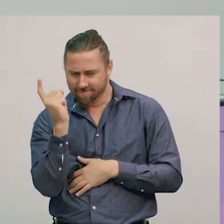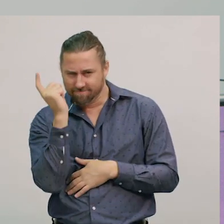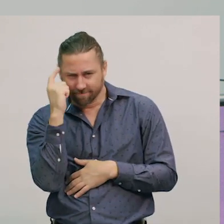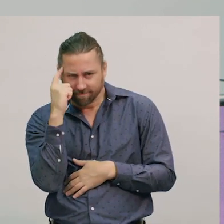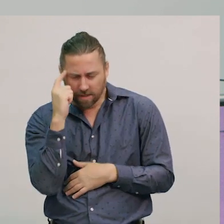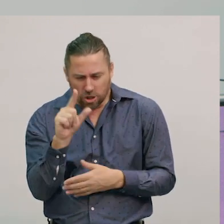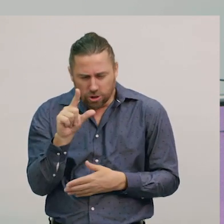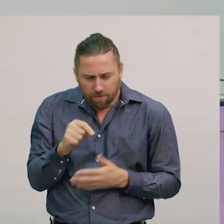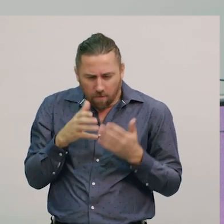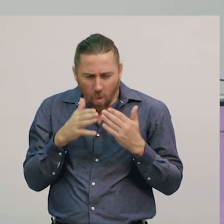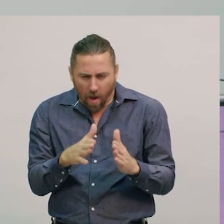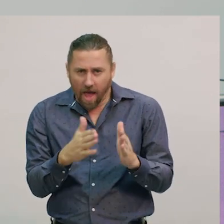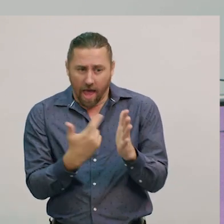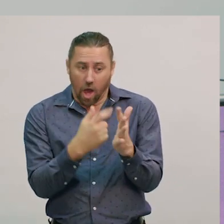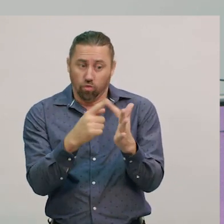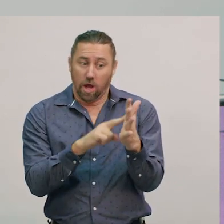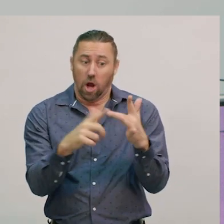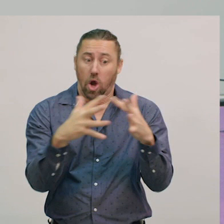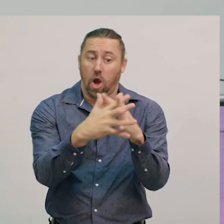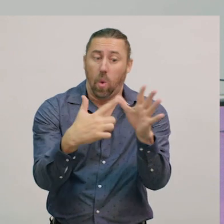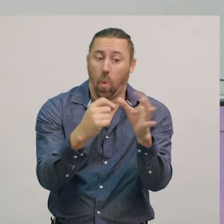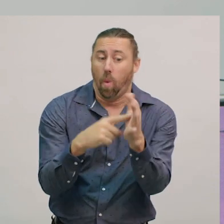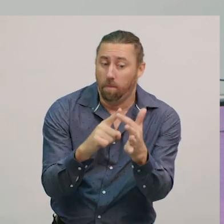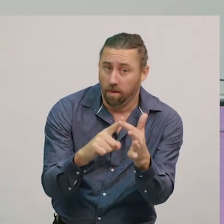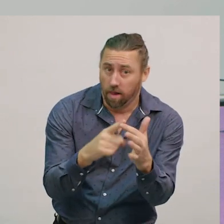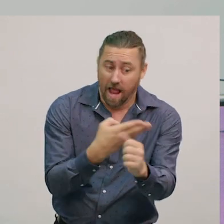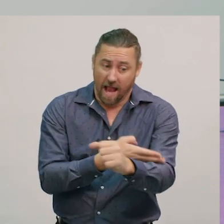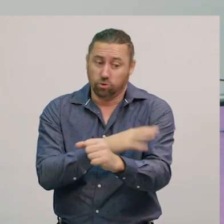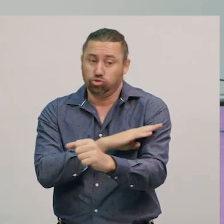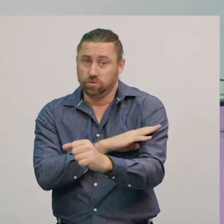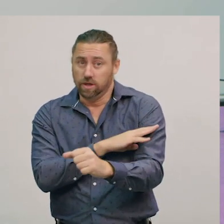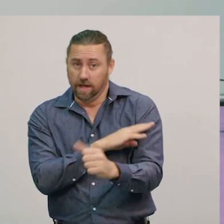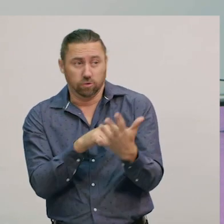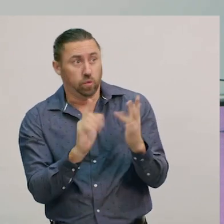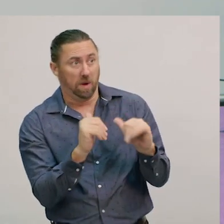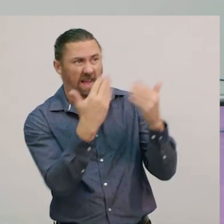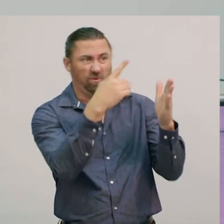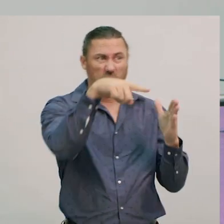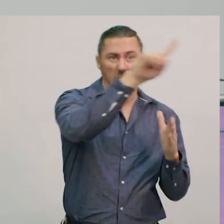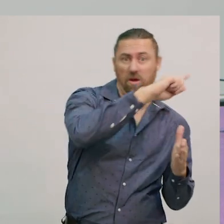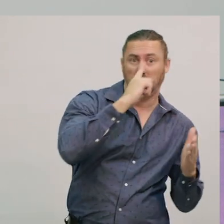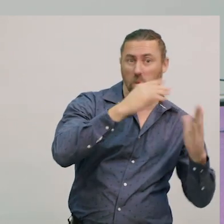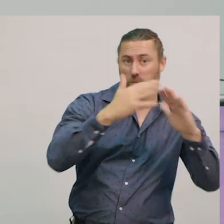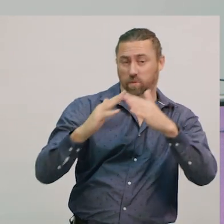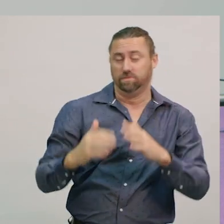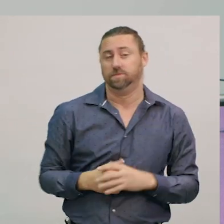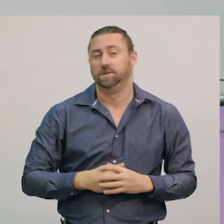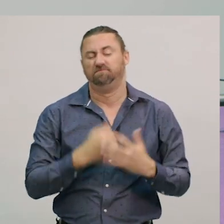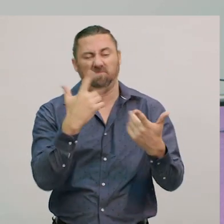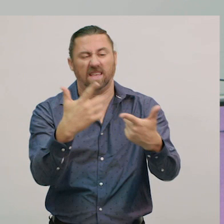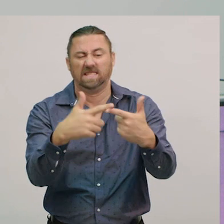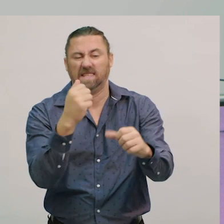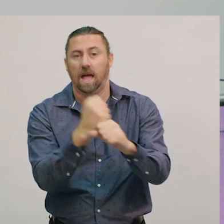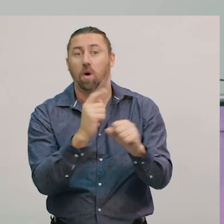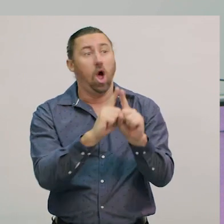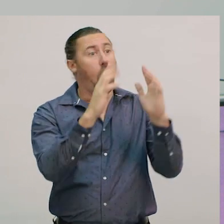energy sources to provide electricity for these communities. Let's look at 2 examples. In some communities